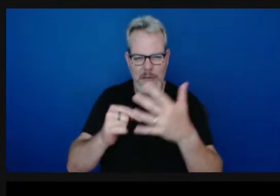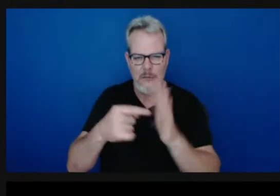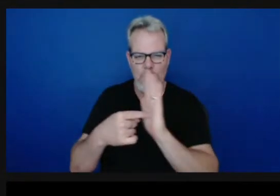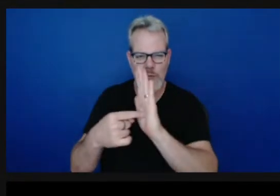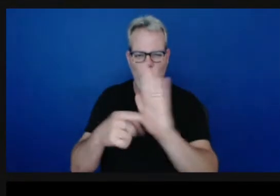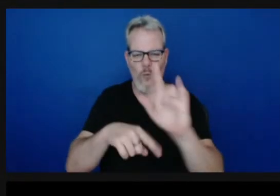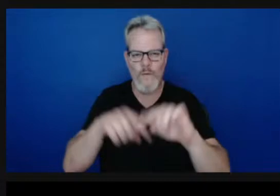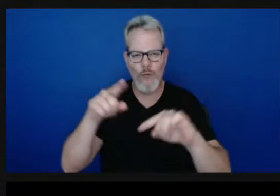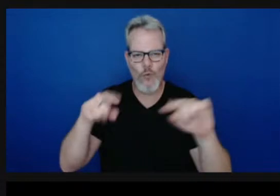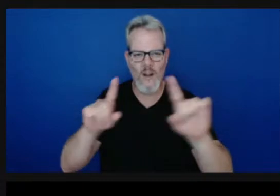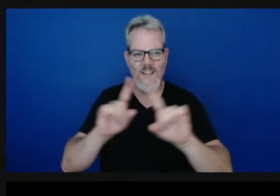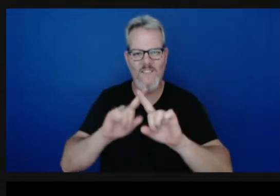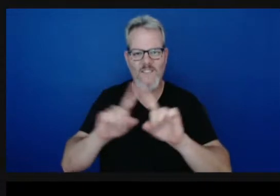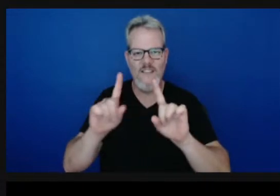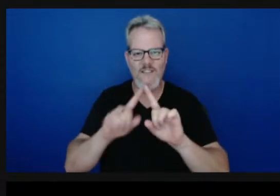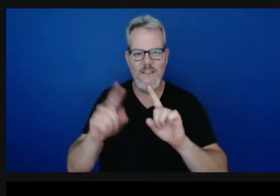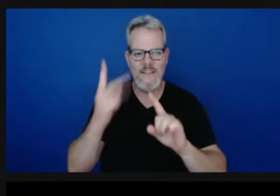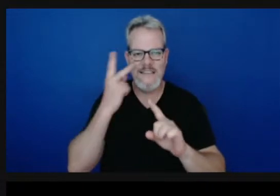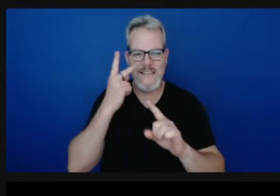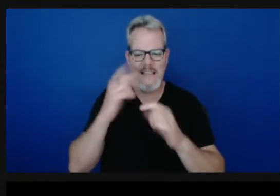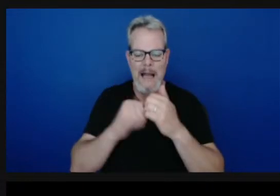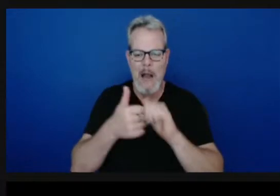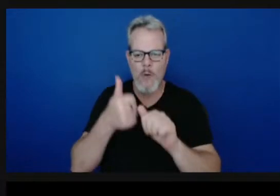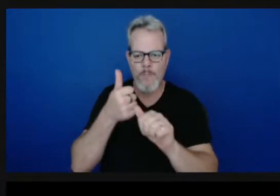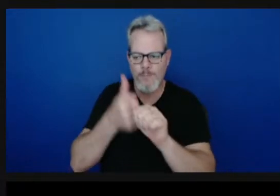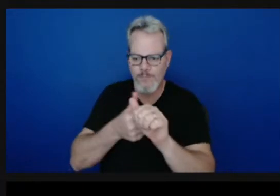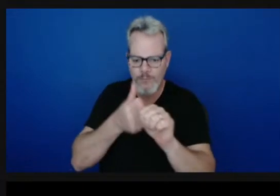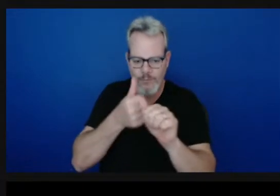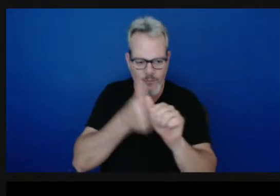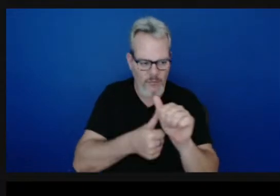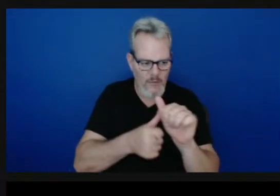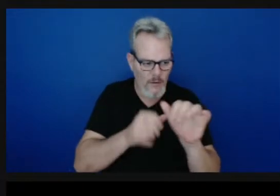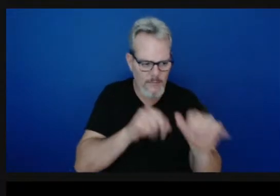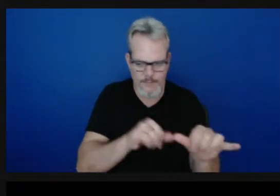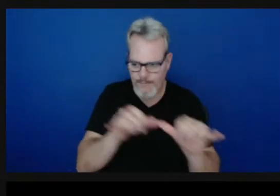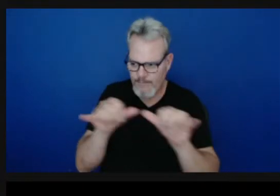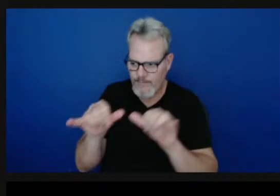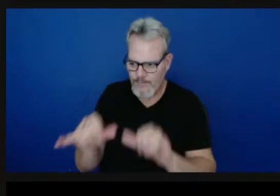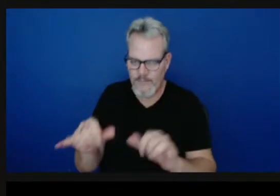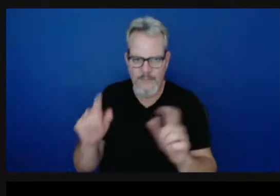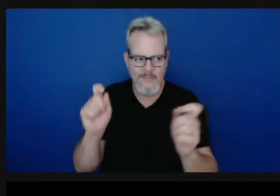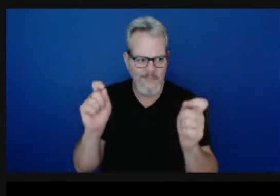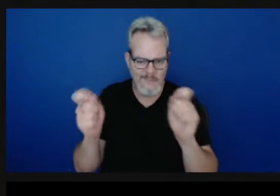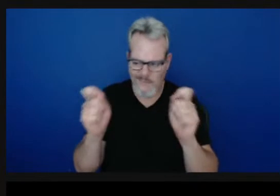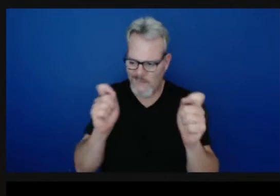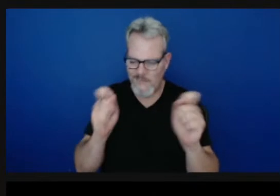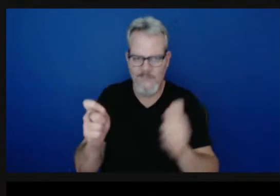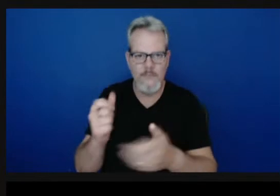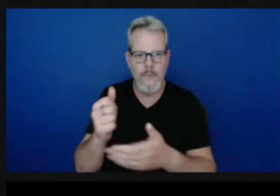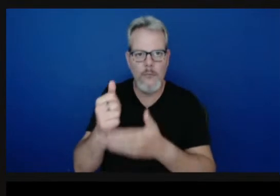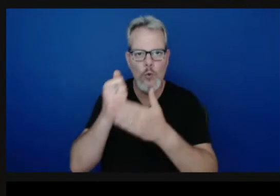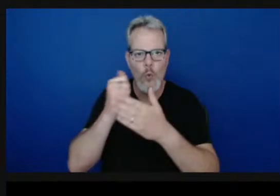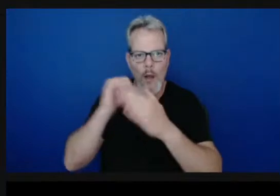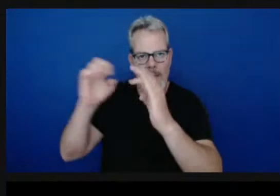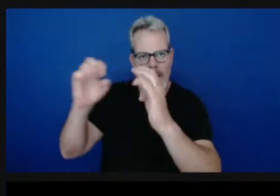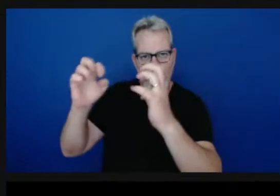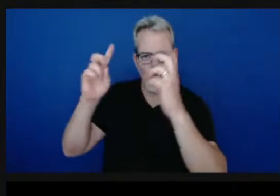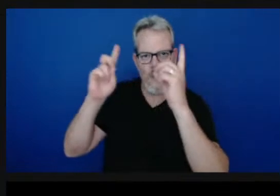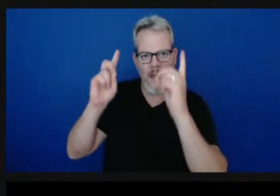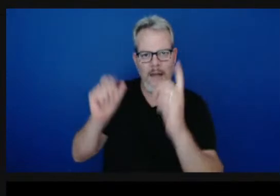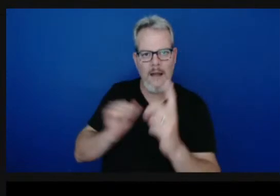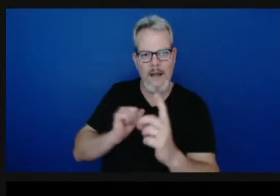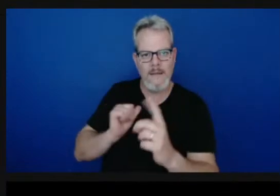behaving similarly and others are different, to help educate us as we try to learn about this volcano and its hazards